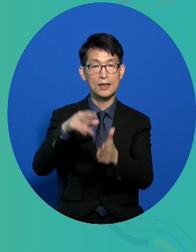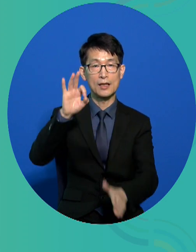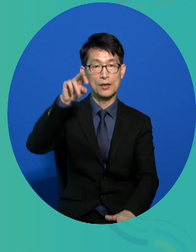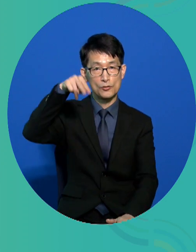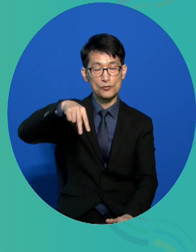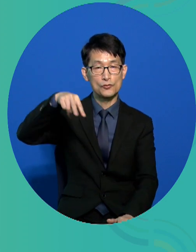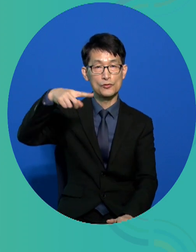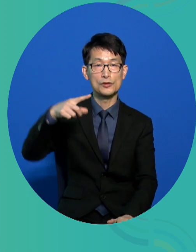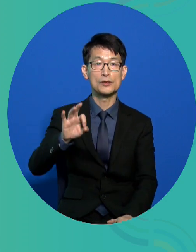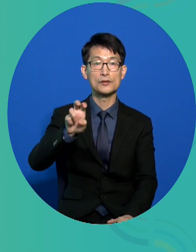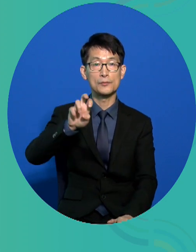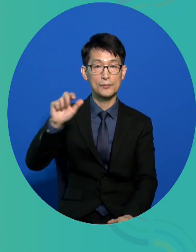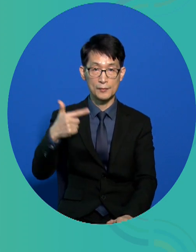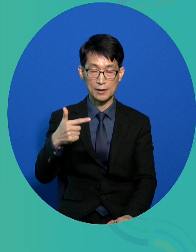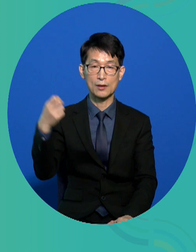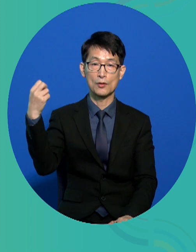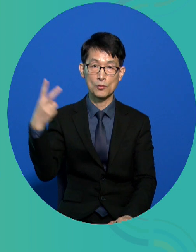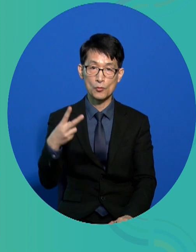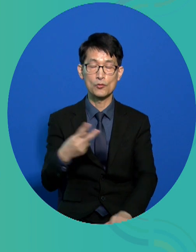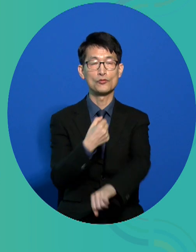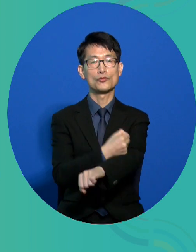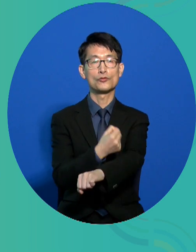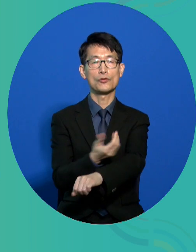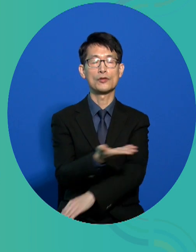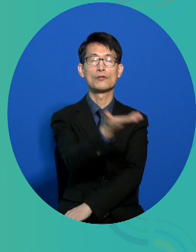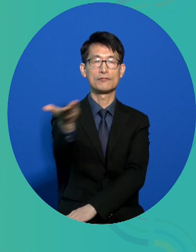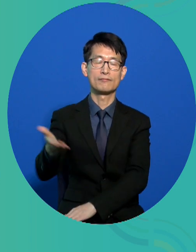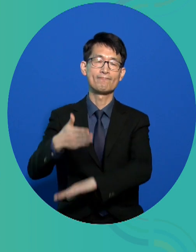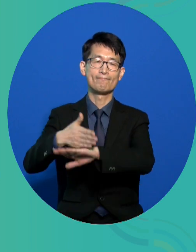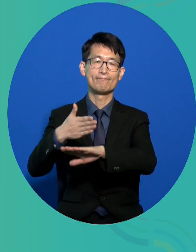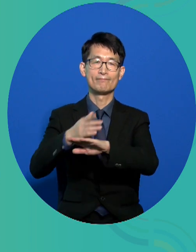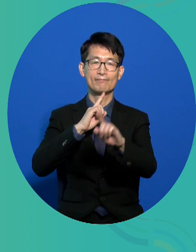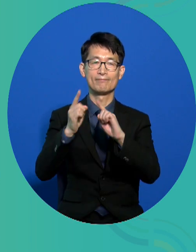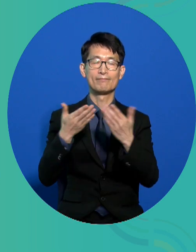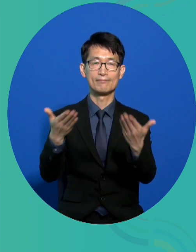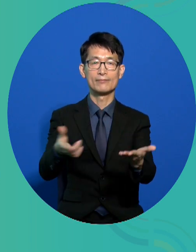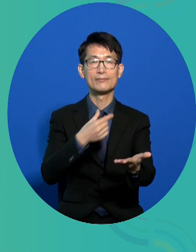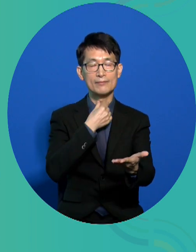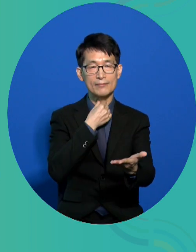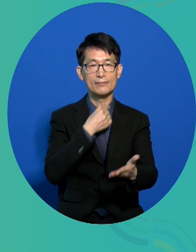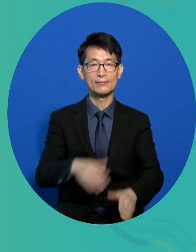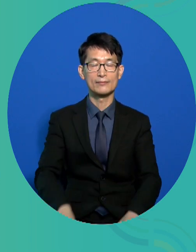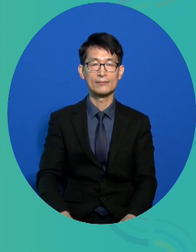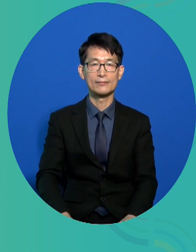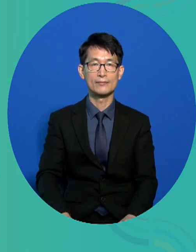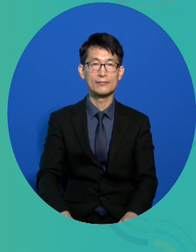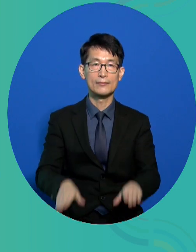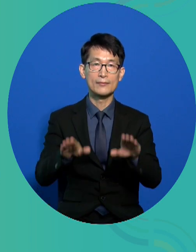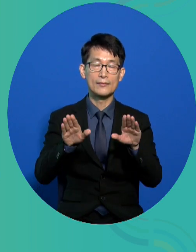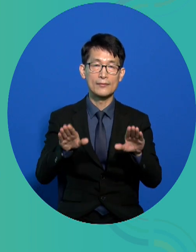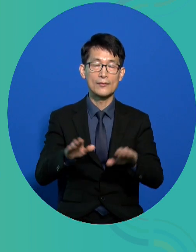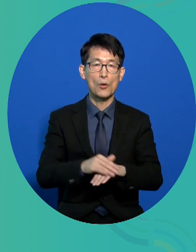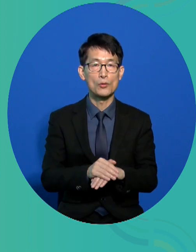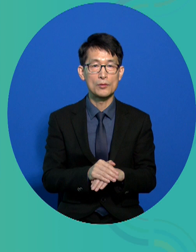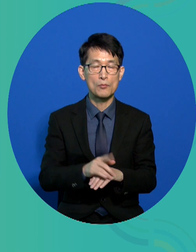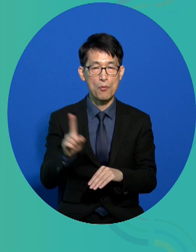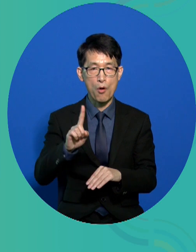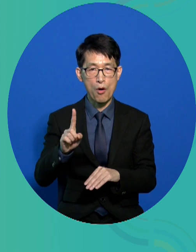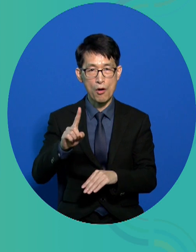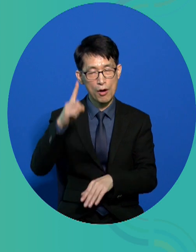the PyeongChang 2018 Legacy Foundation and all supporting organizations for your support. And